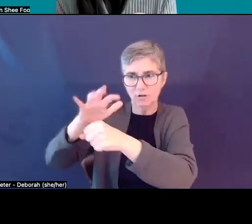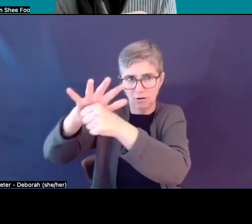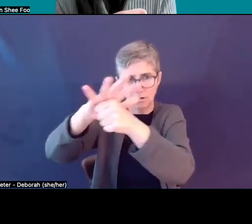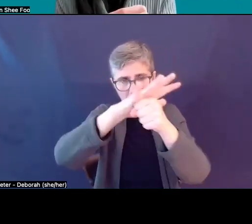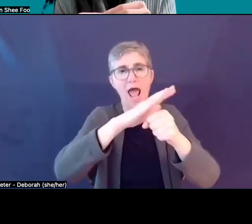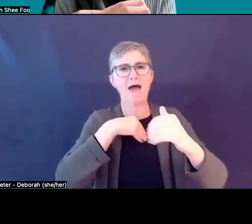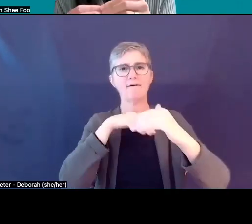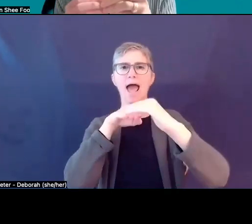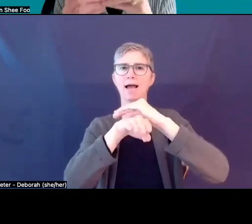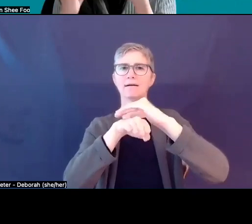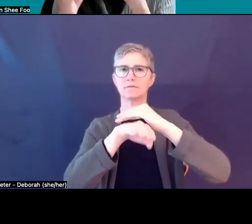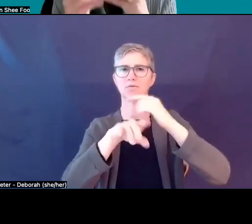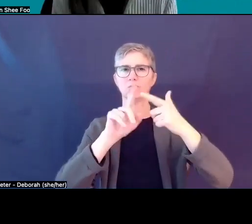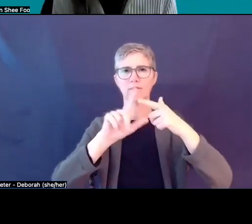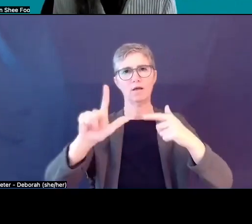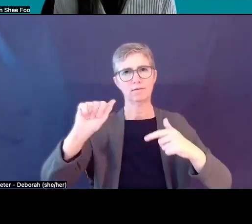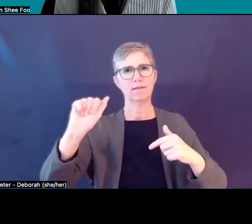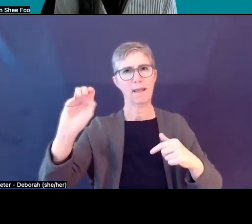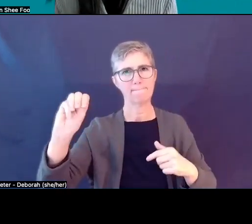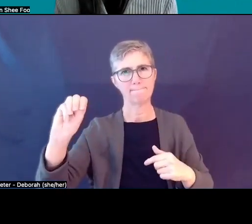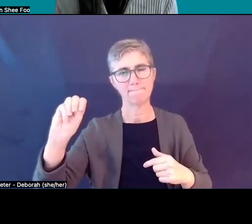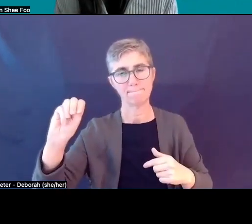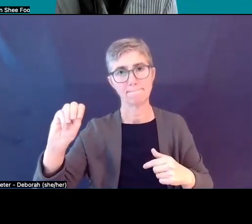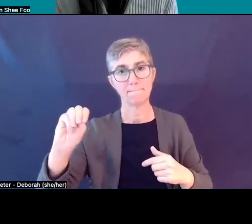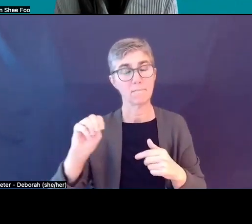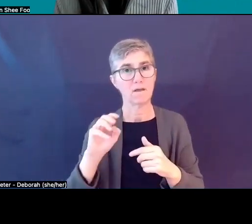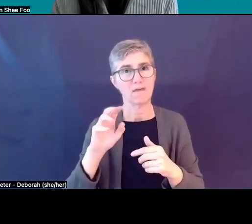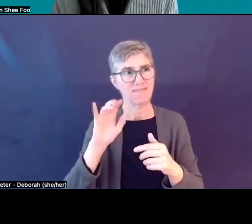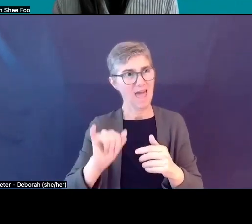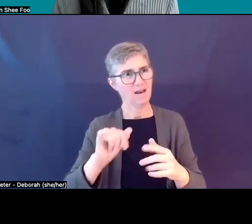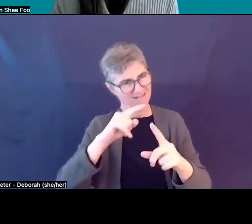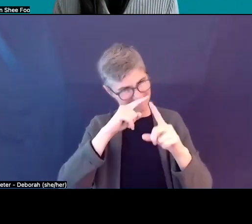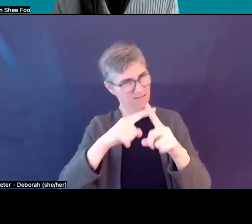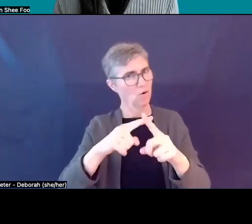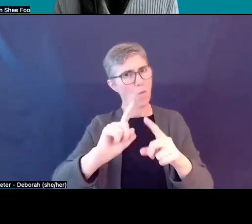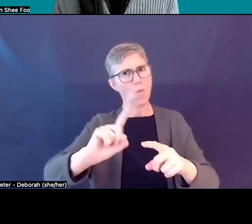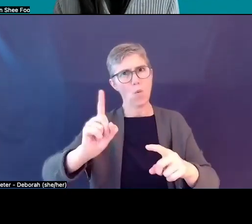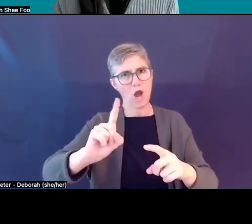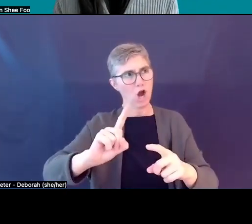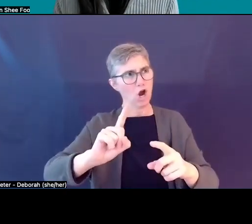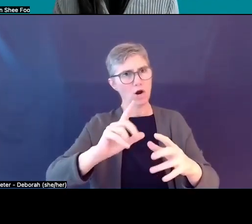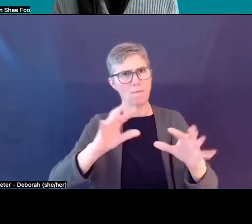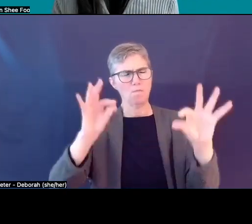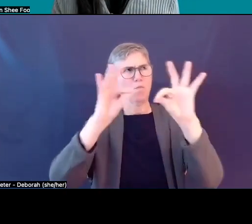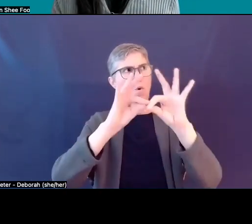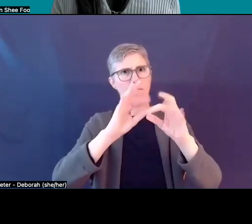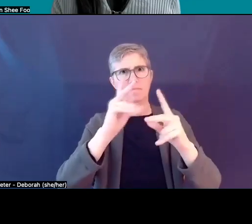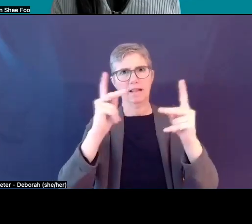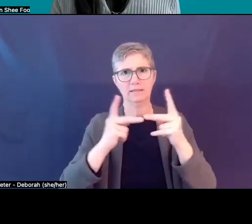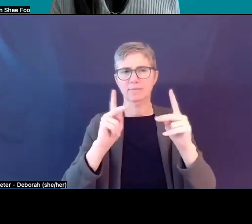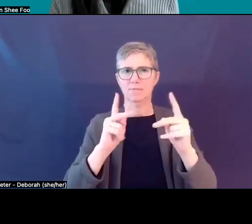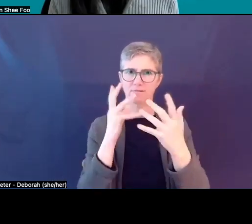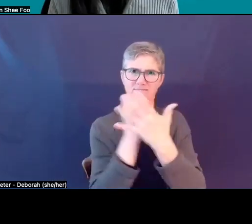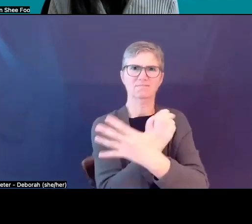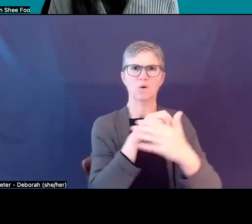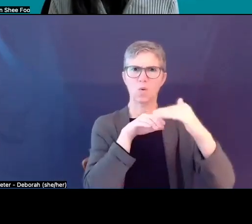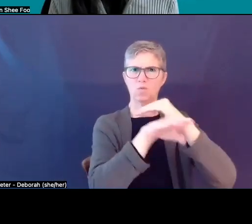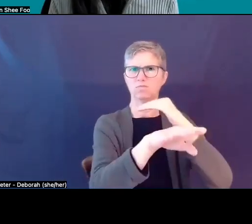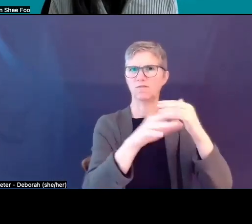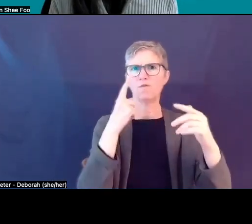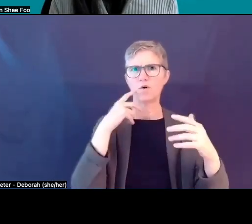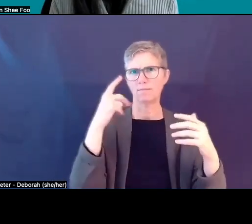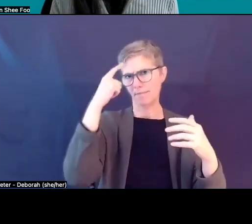psychiatric medications at the most local point of behavioral health care. Next slide. Our